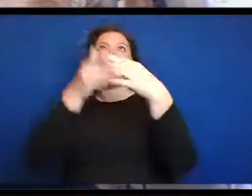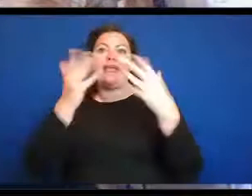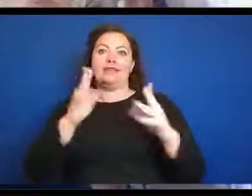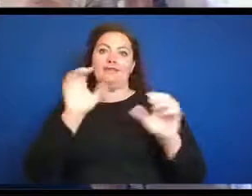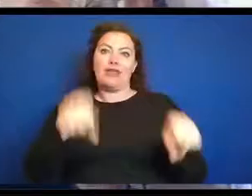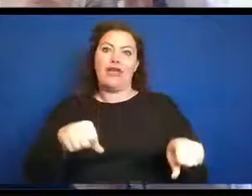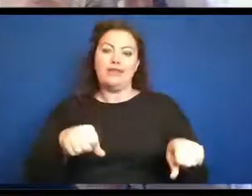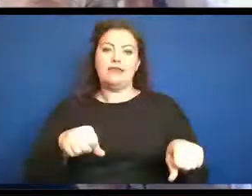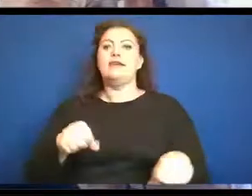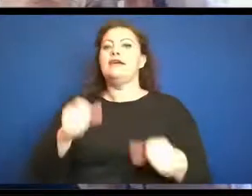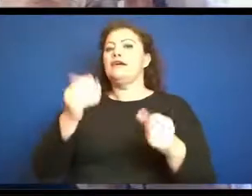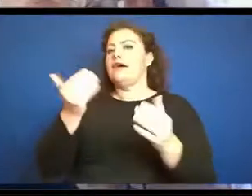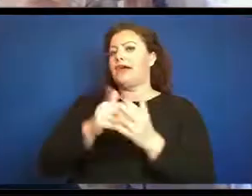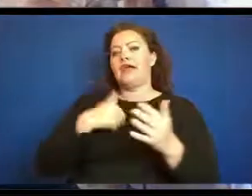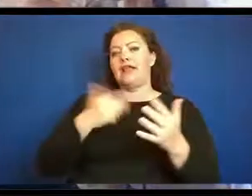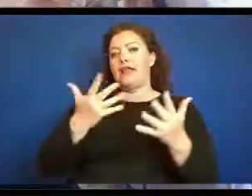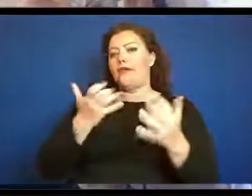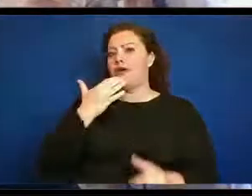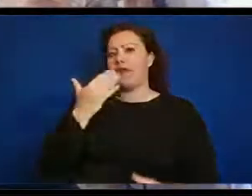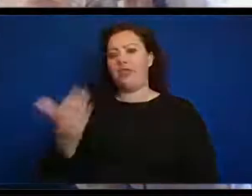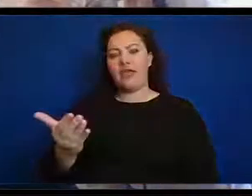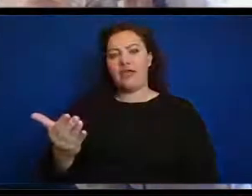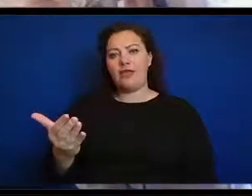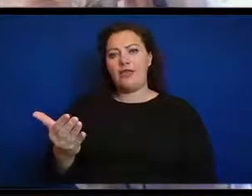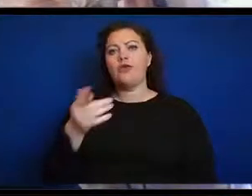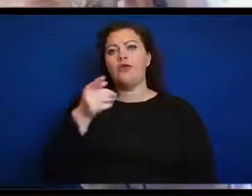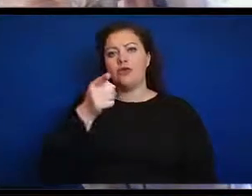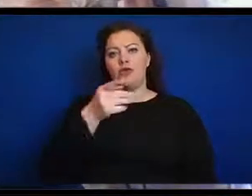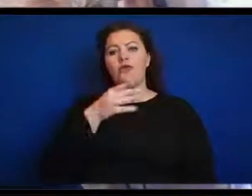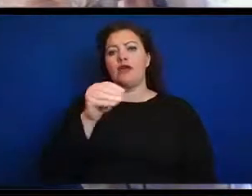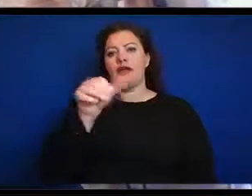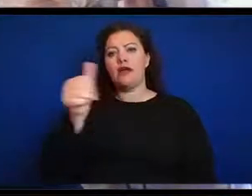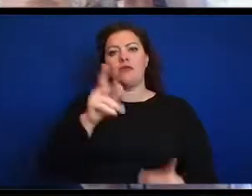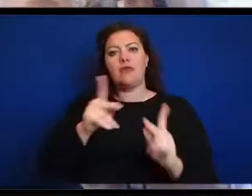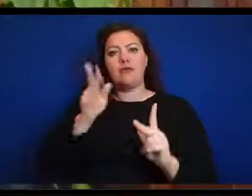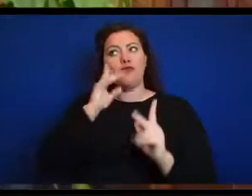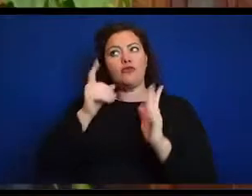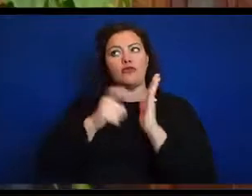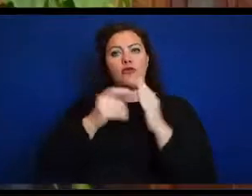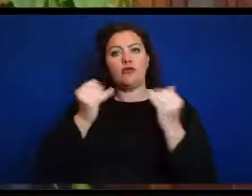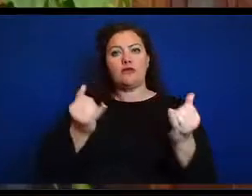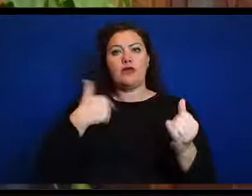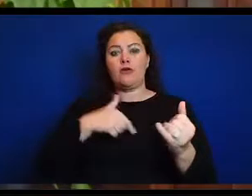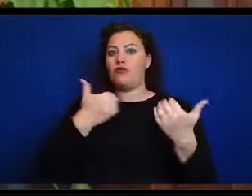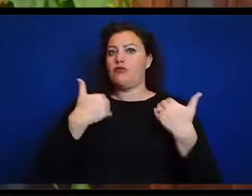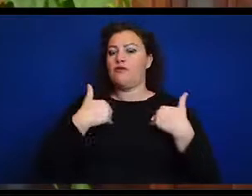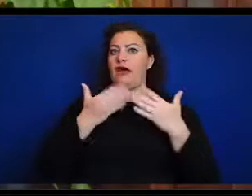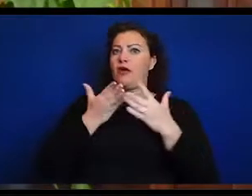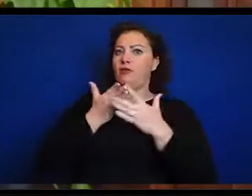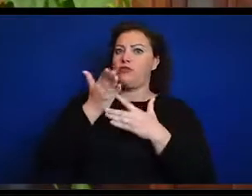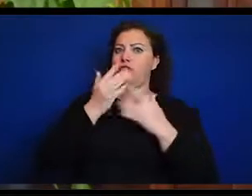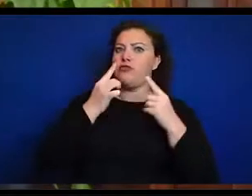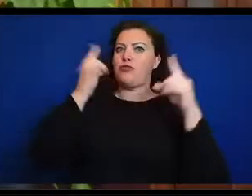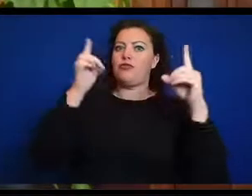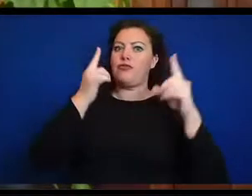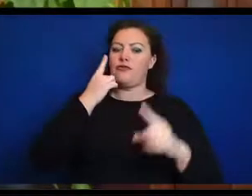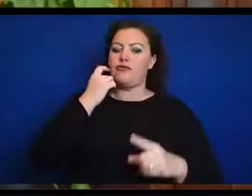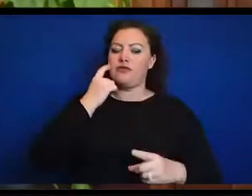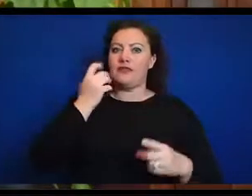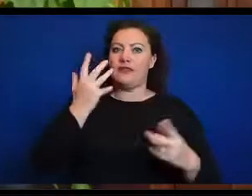thank you. And as you and others will know today, we've had a breakthrough recently to